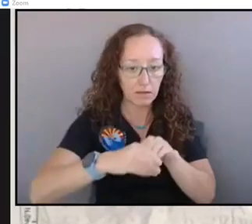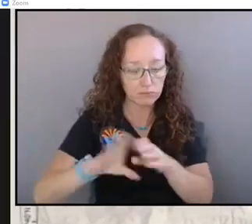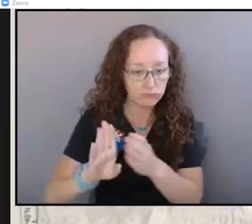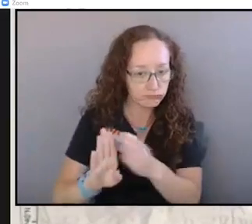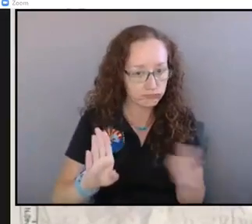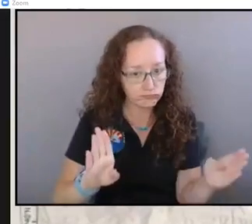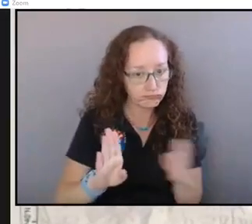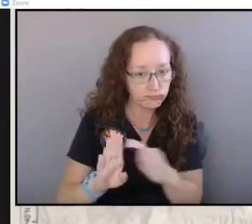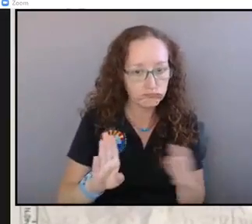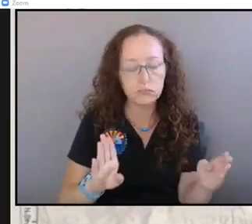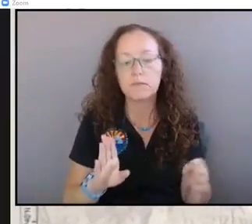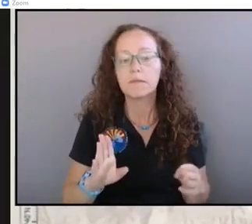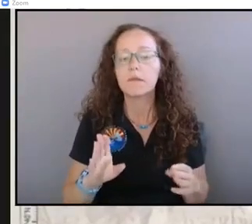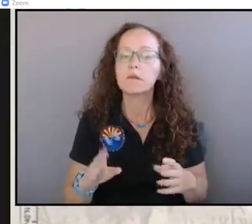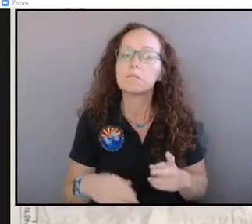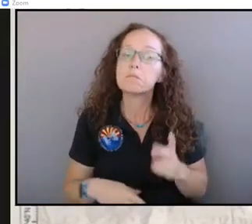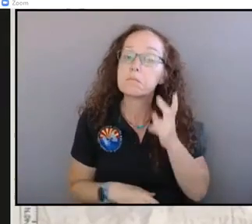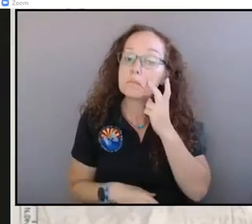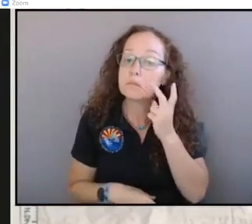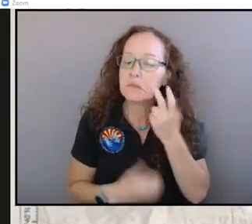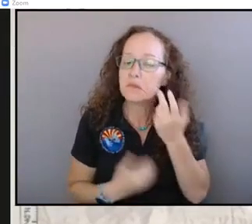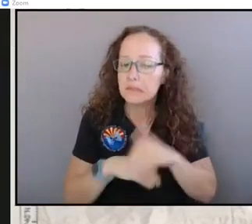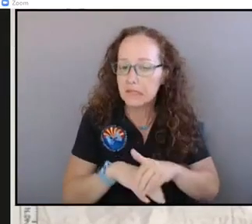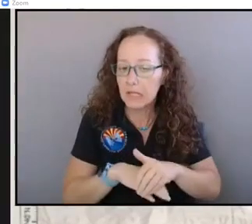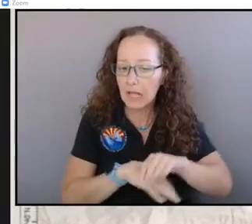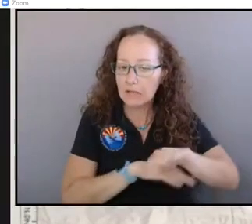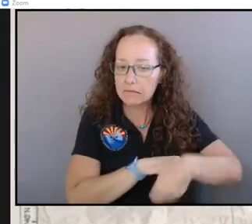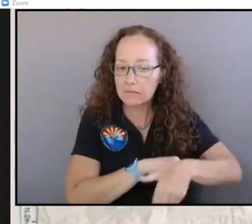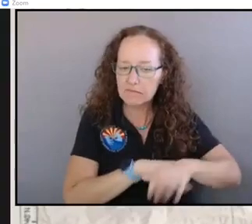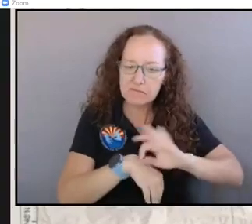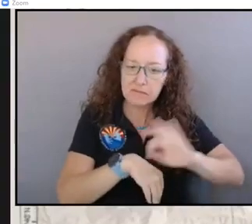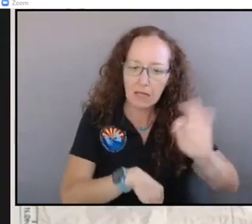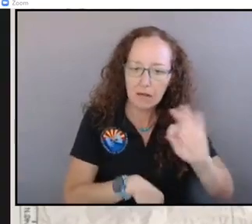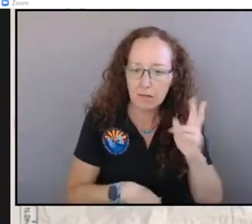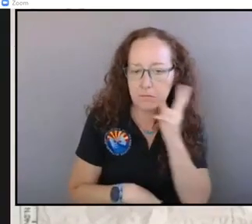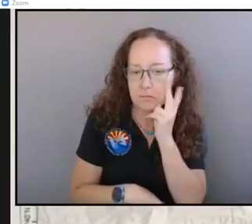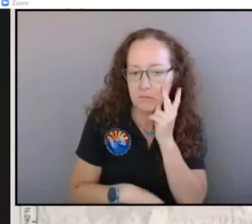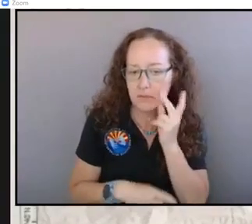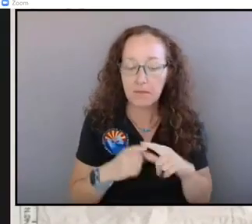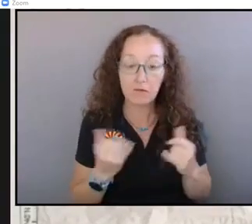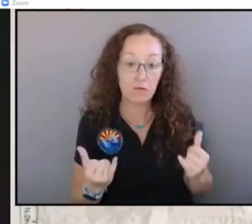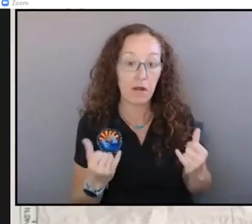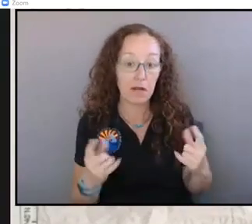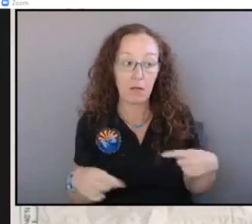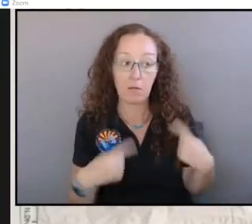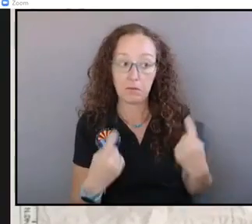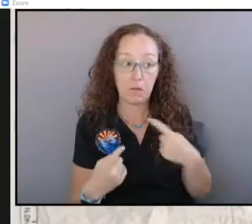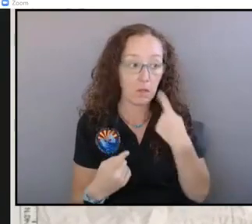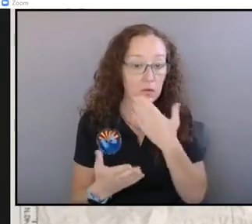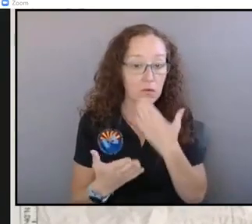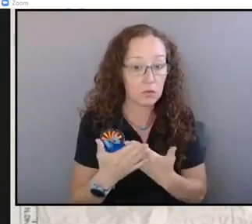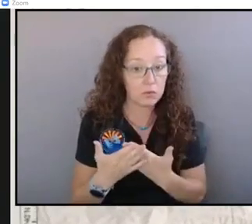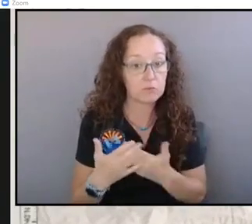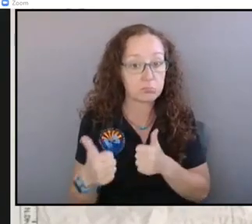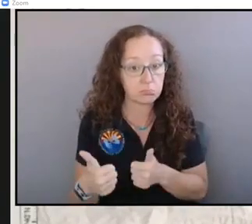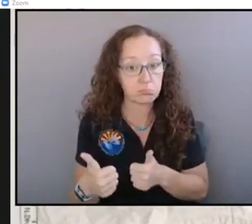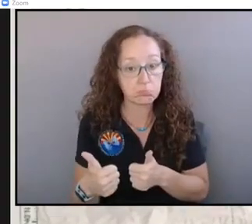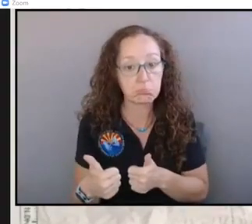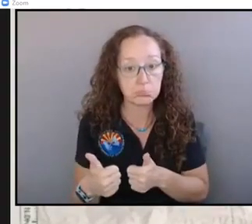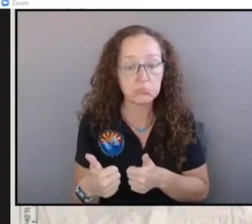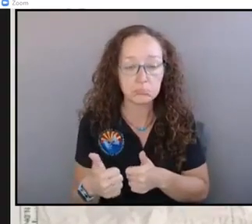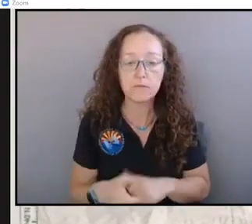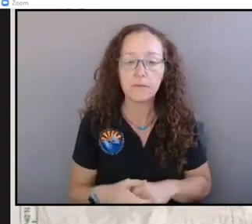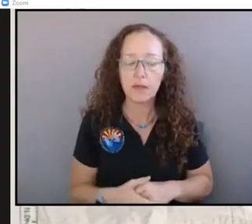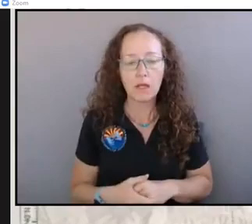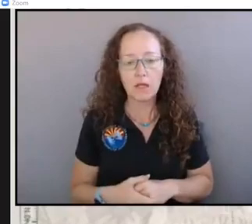we'll have to see how those winds hit it tonight about 9 o'clock, but as of right now, everything's looking really good down in there as